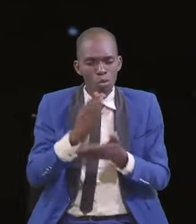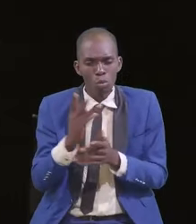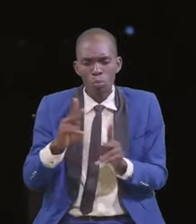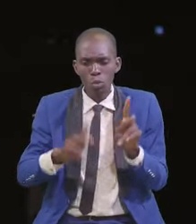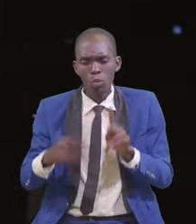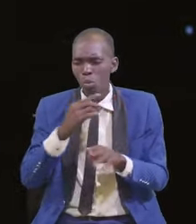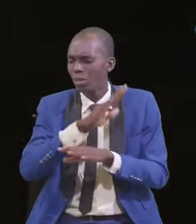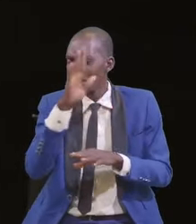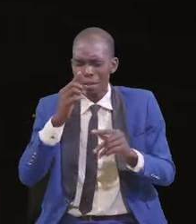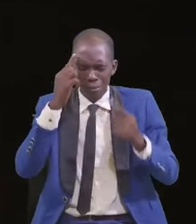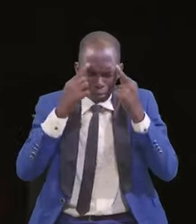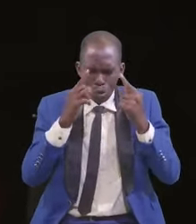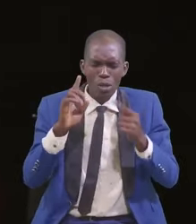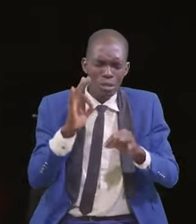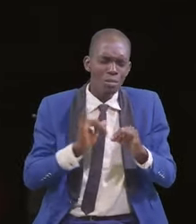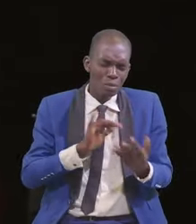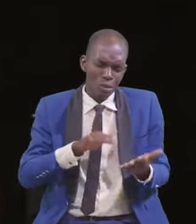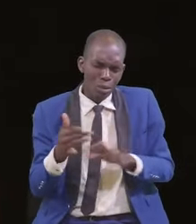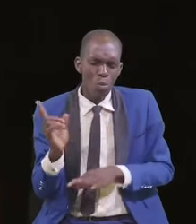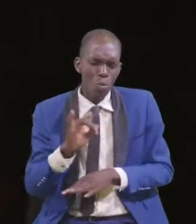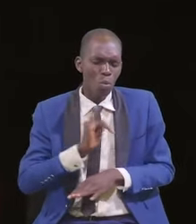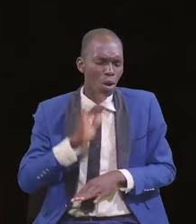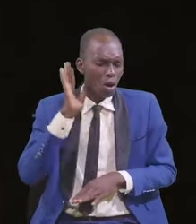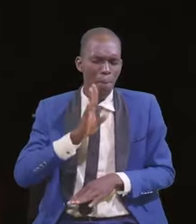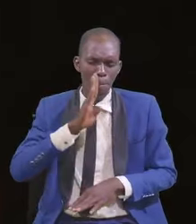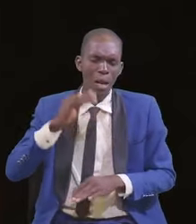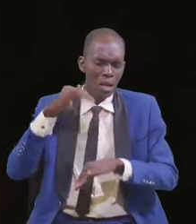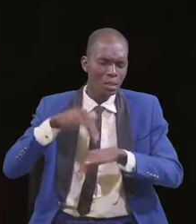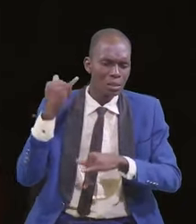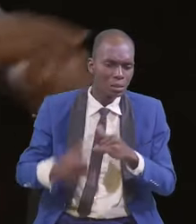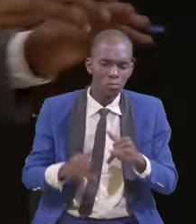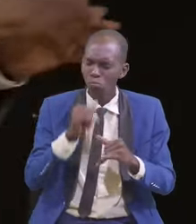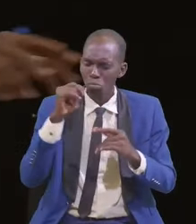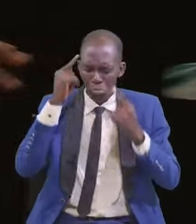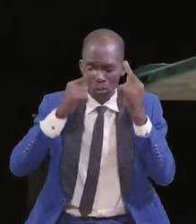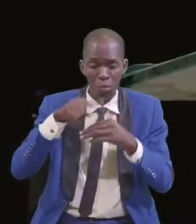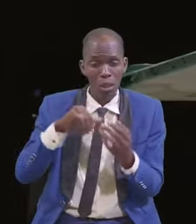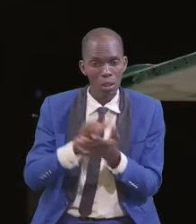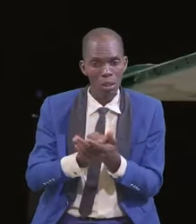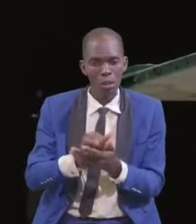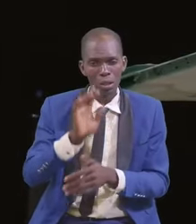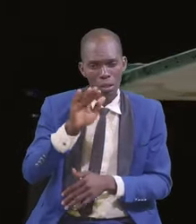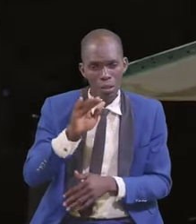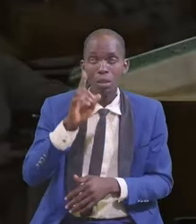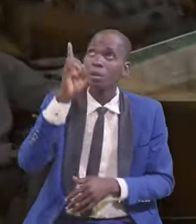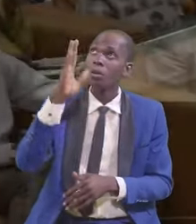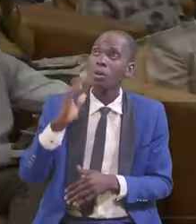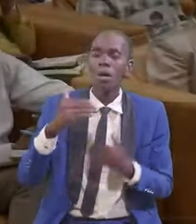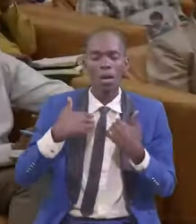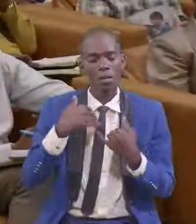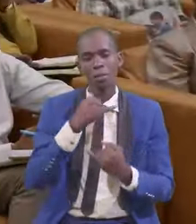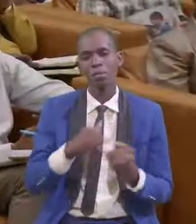spend eternity God has the final sin but God